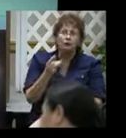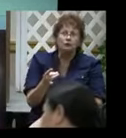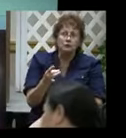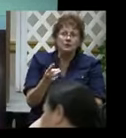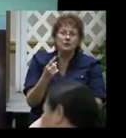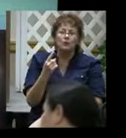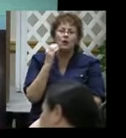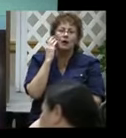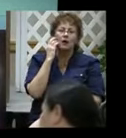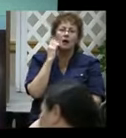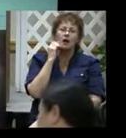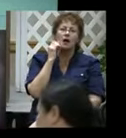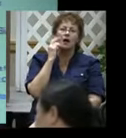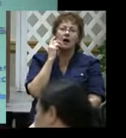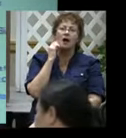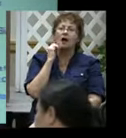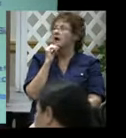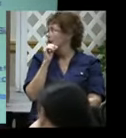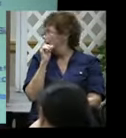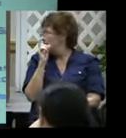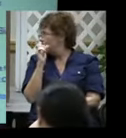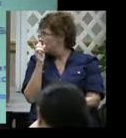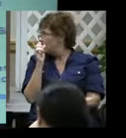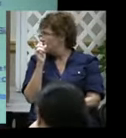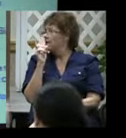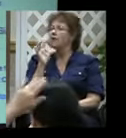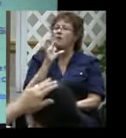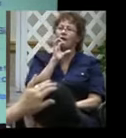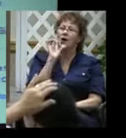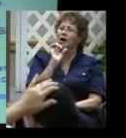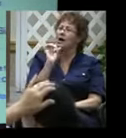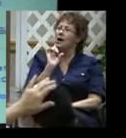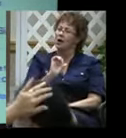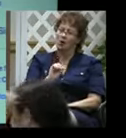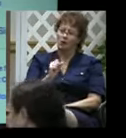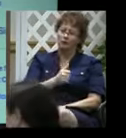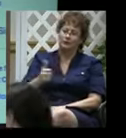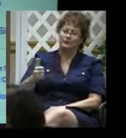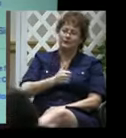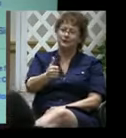a little creepy, but it's a burial transit permit.